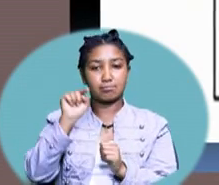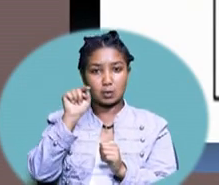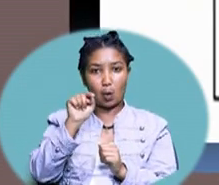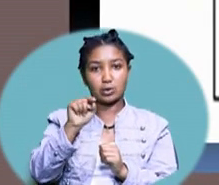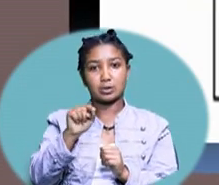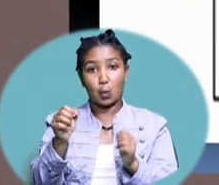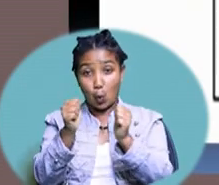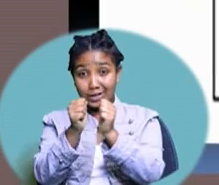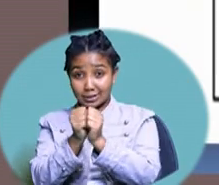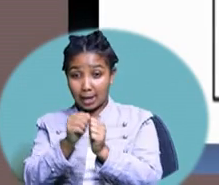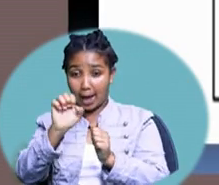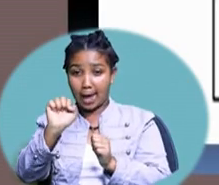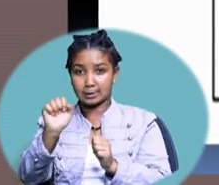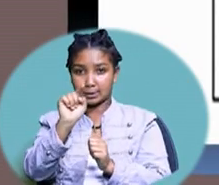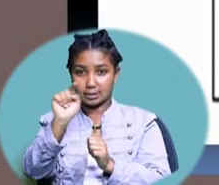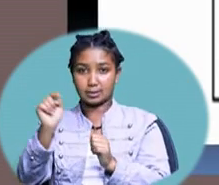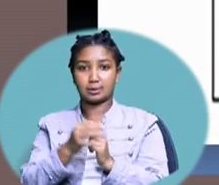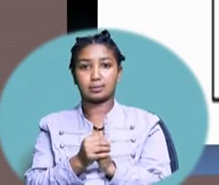dots with S,